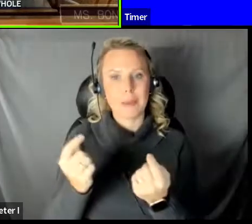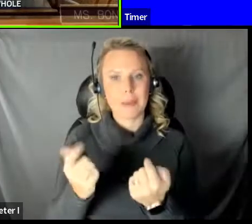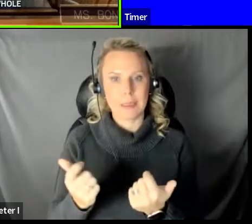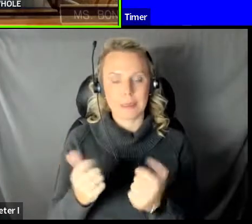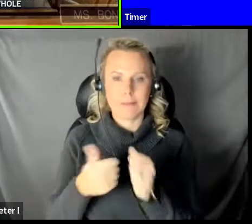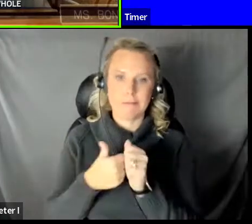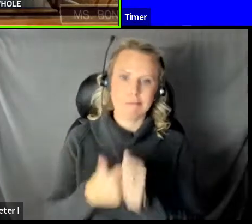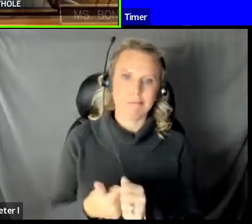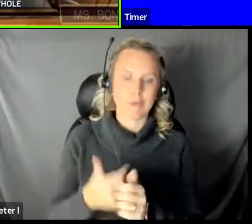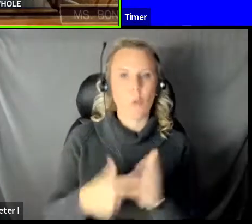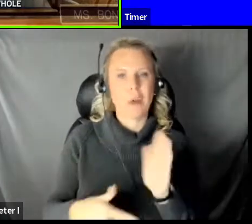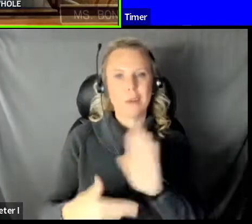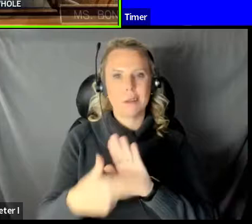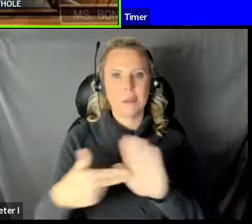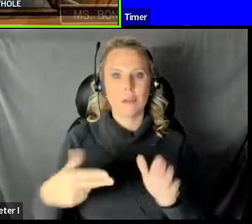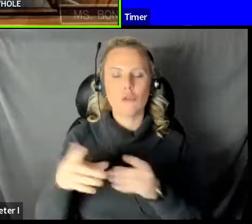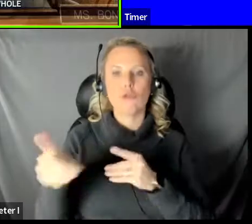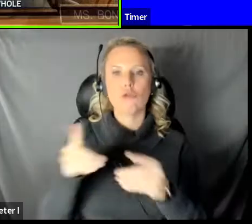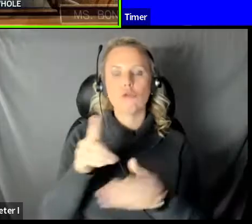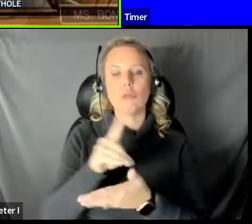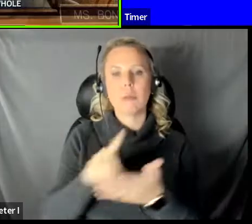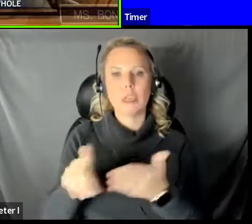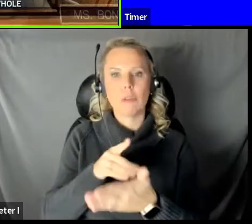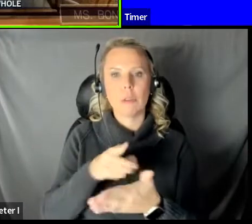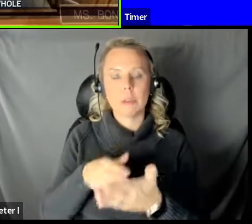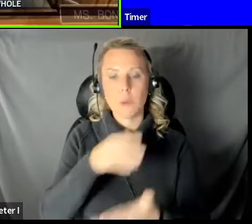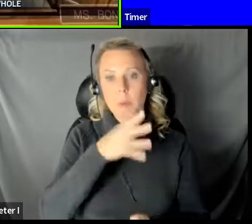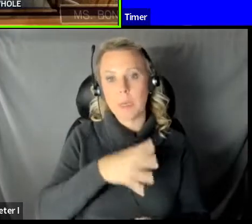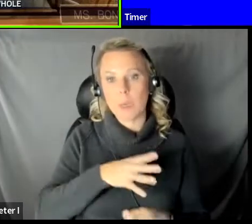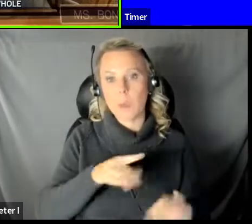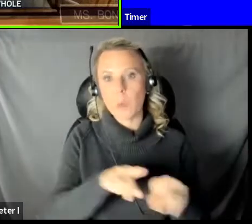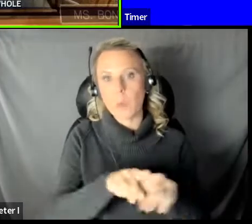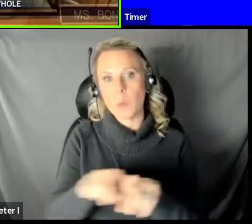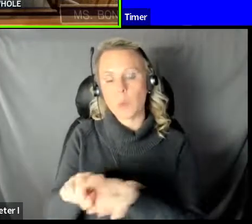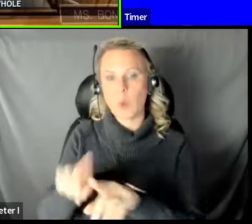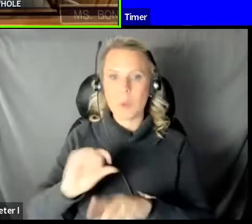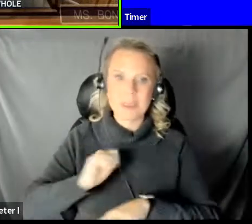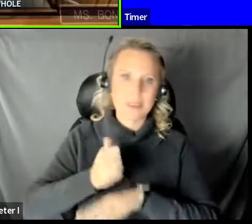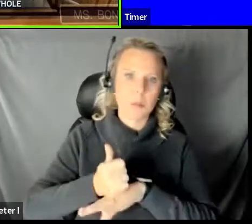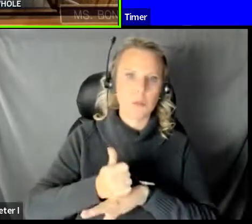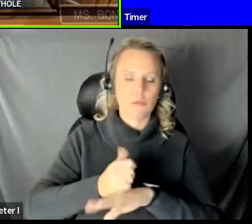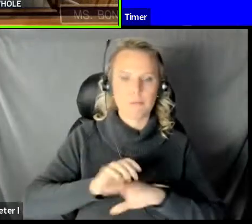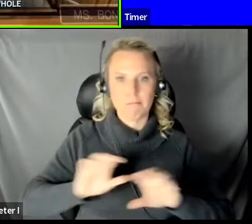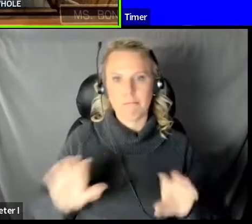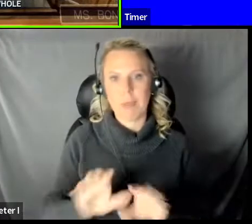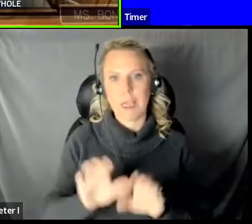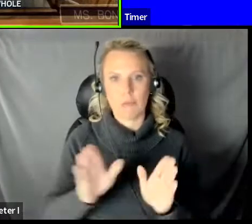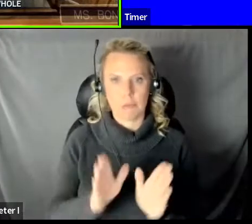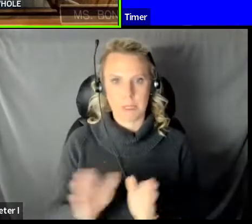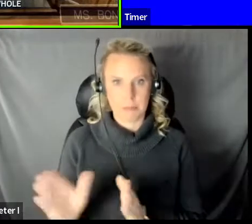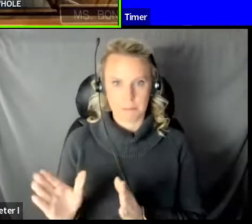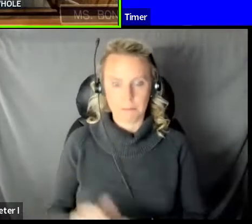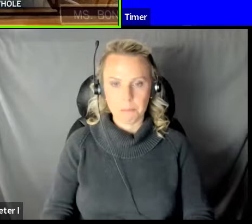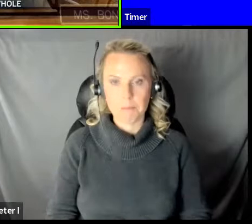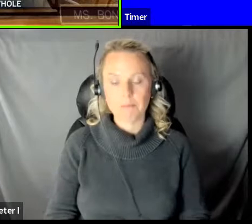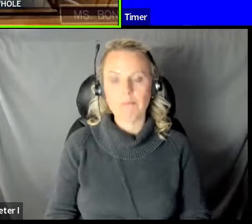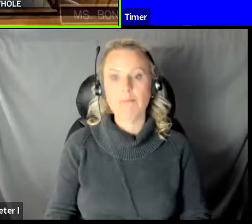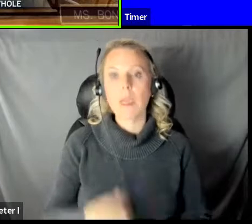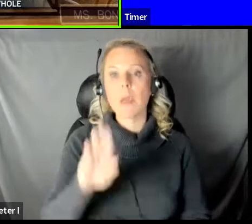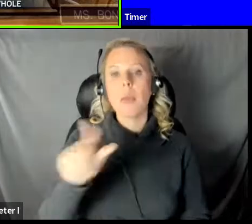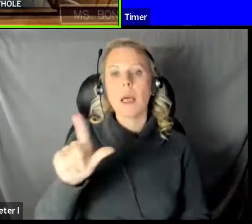constitutes discrimination against women and establishes an active Action Plan. Bill